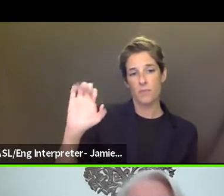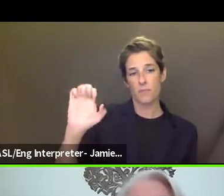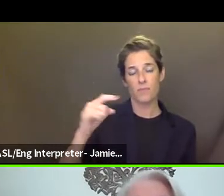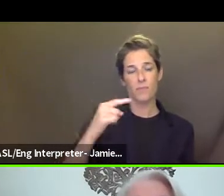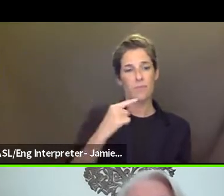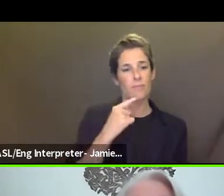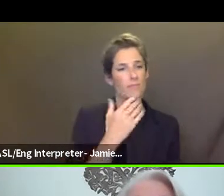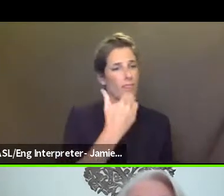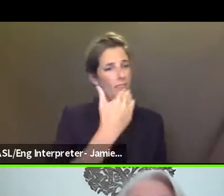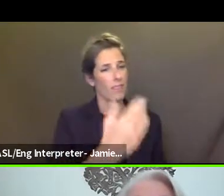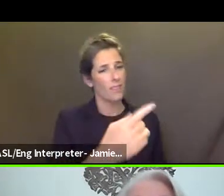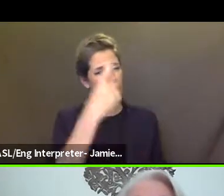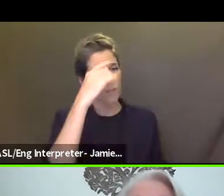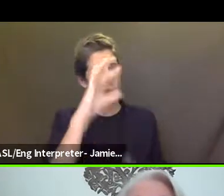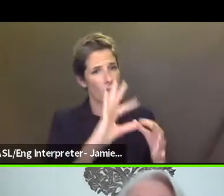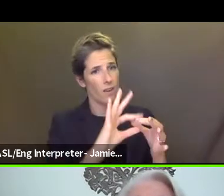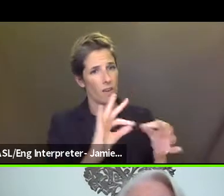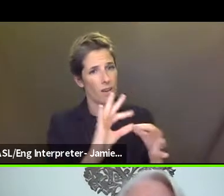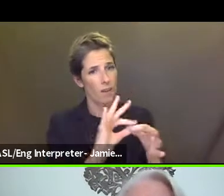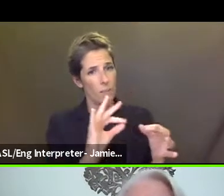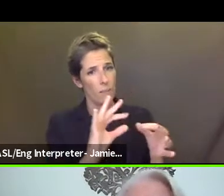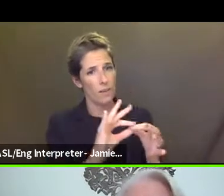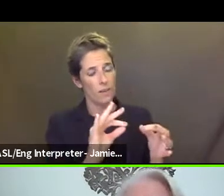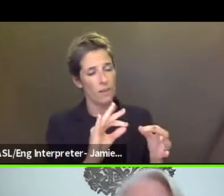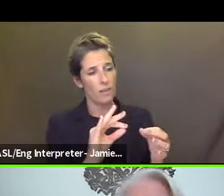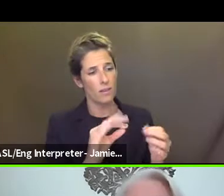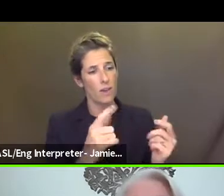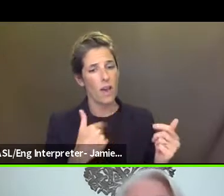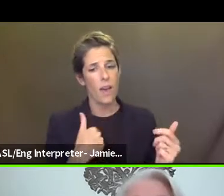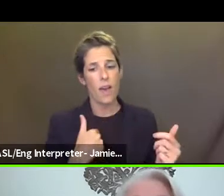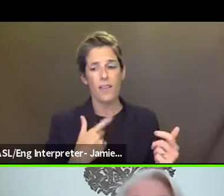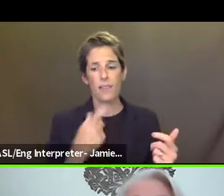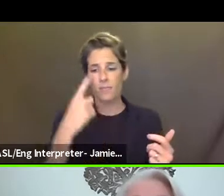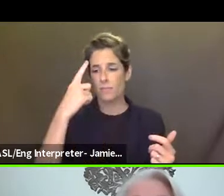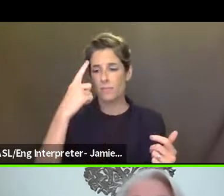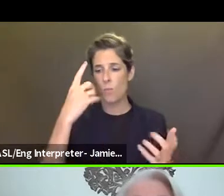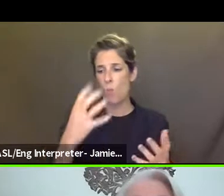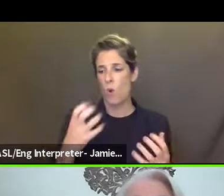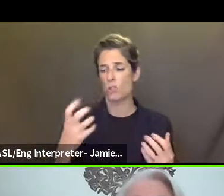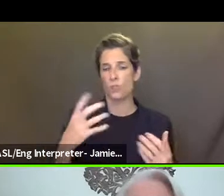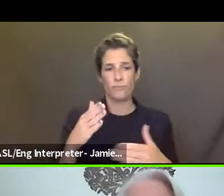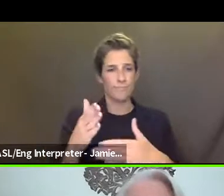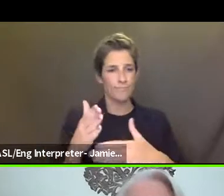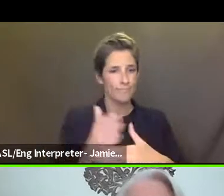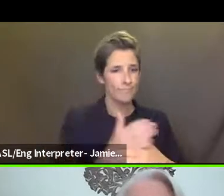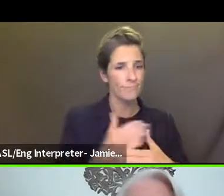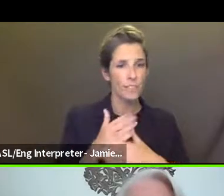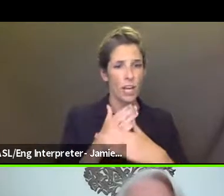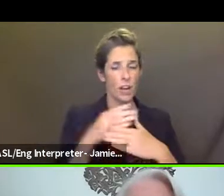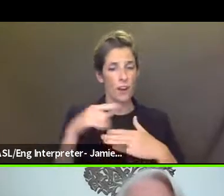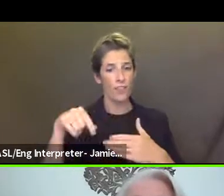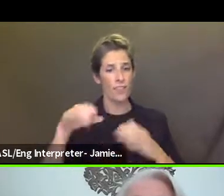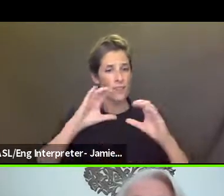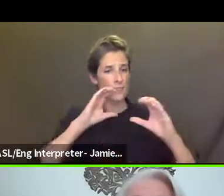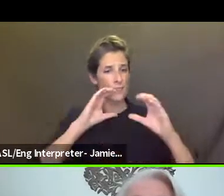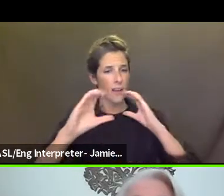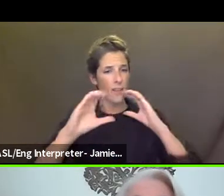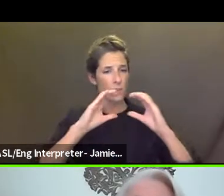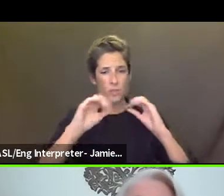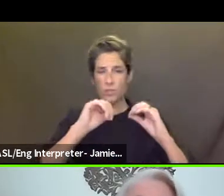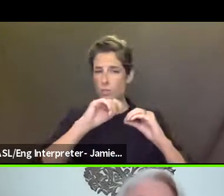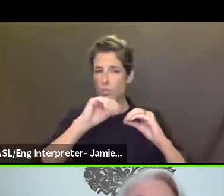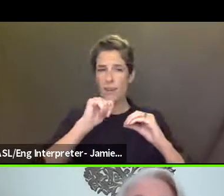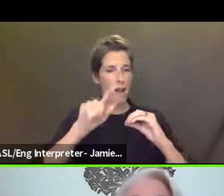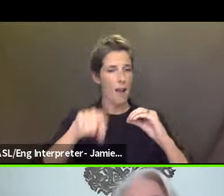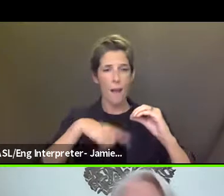I would want to, for us all to think that these conversations are less about